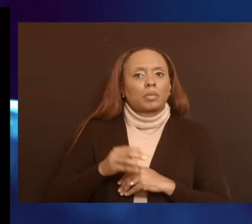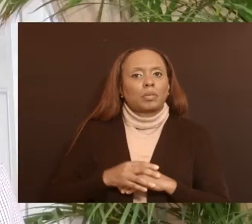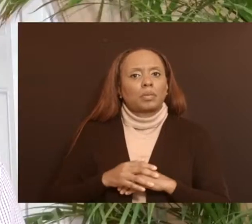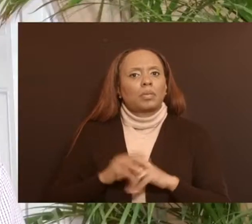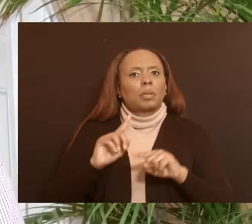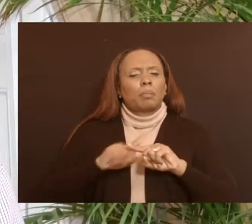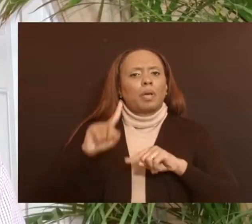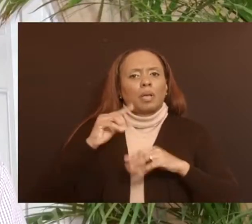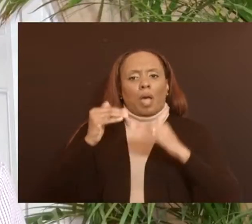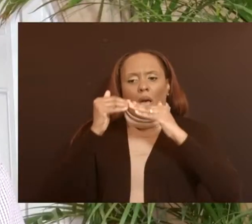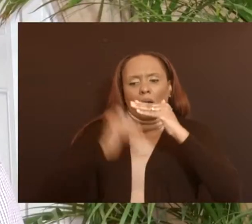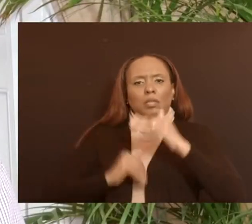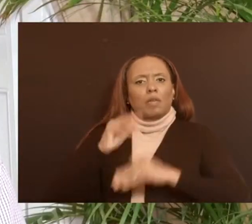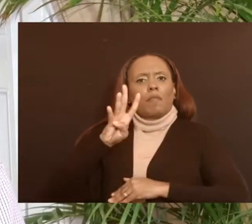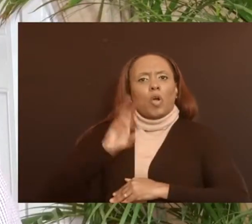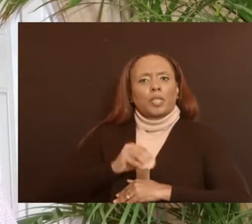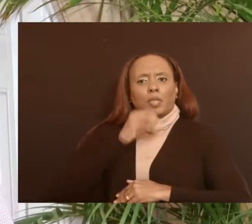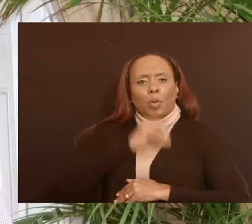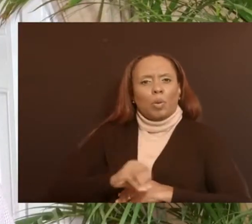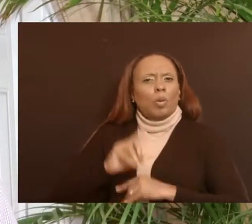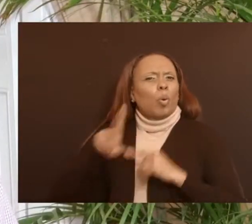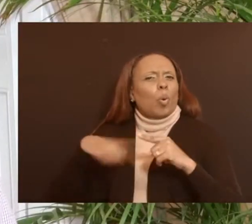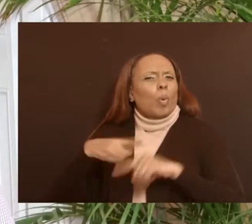Thank you so much for that question.